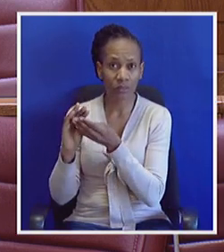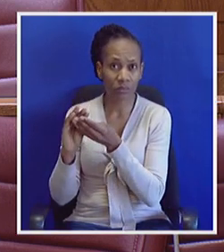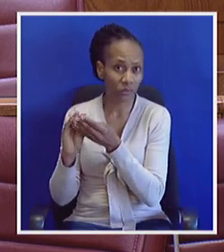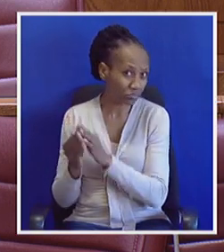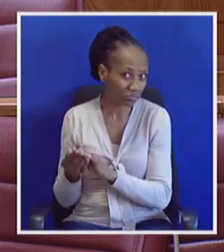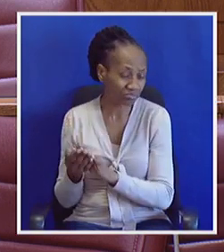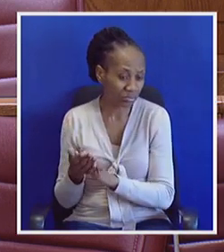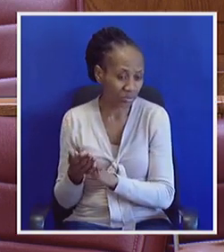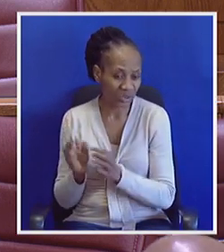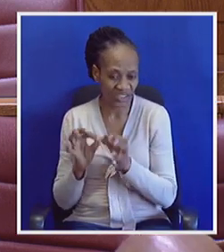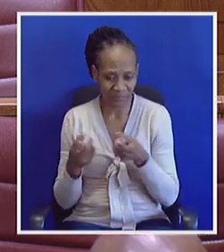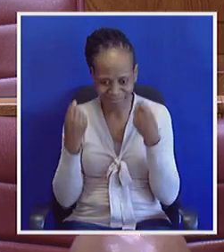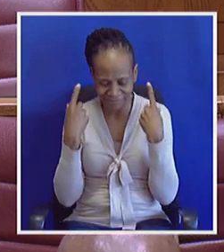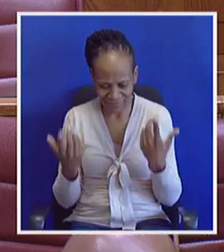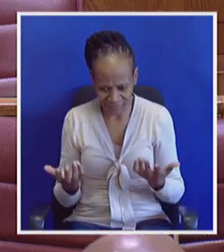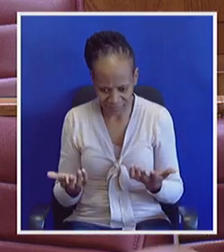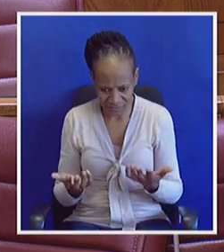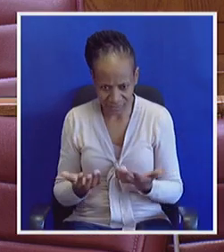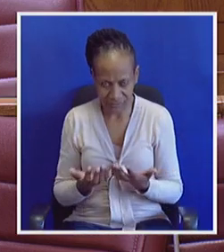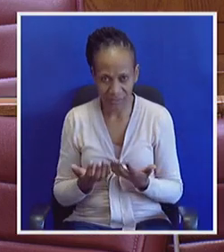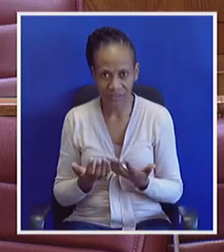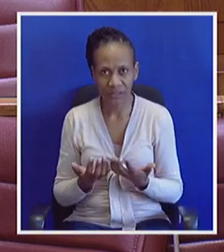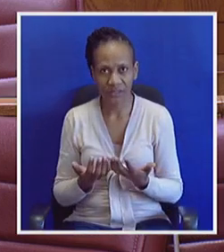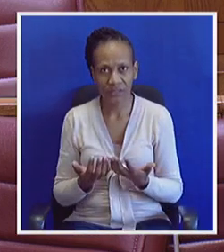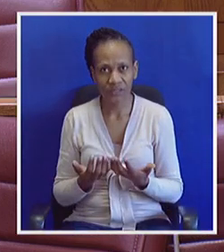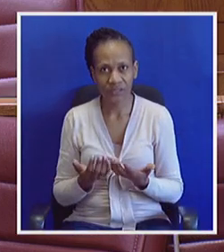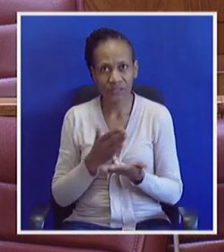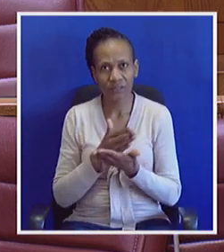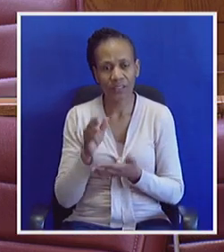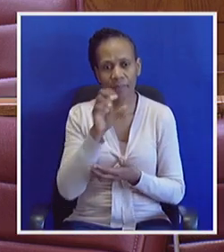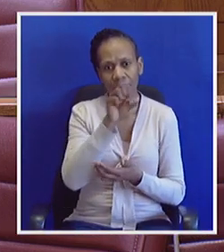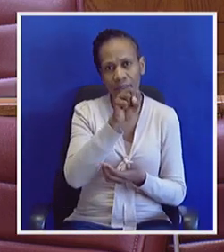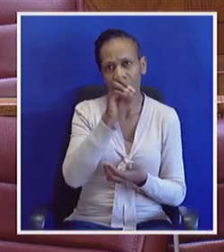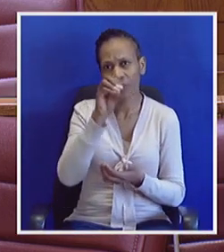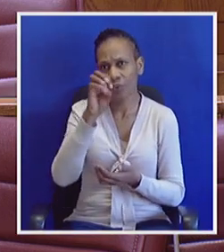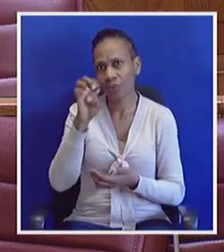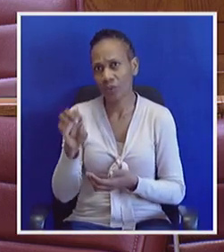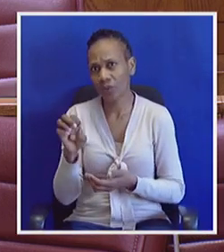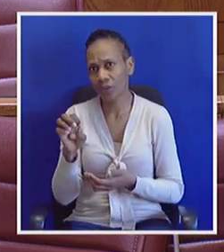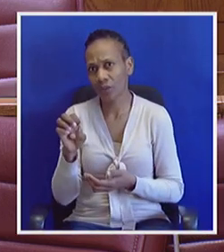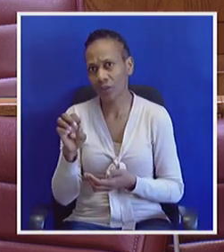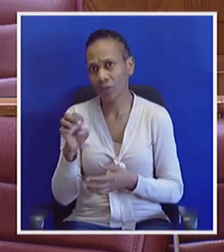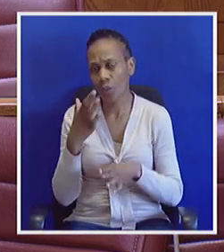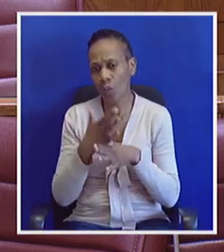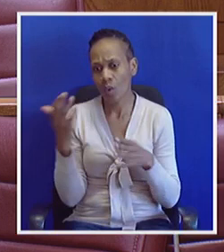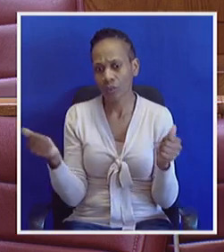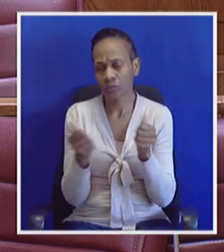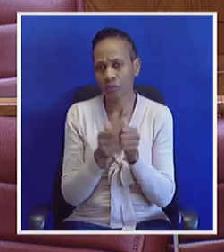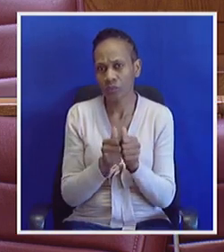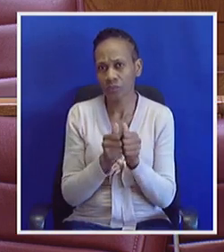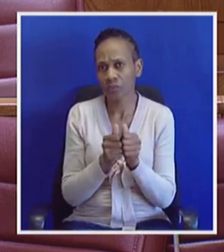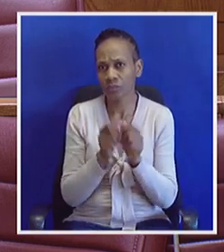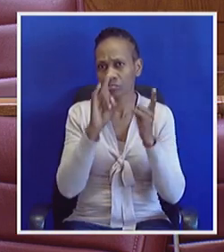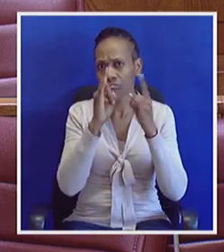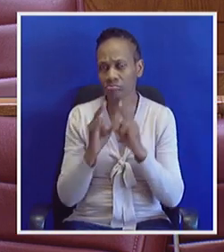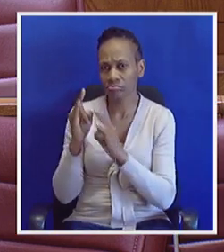entities. As some of these entities are currently finding expression in metropoles and urban areas, if so, what